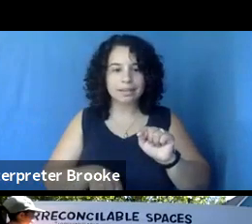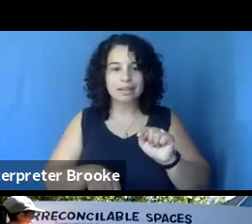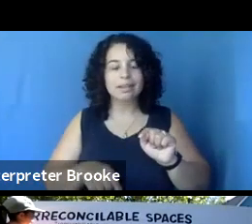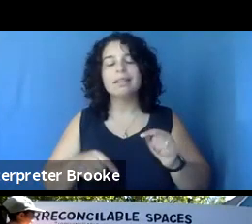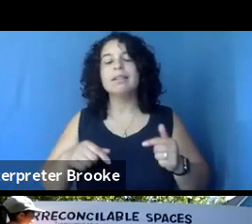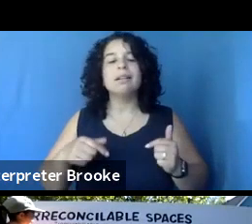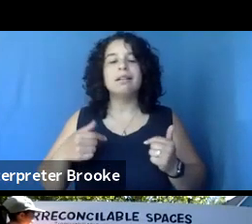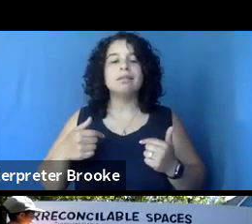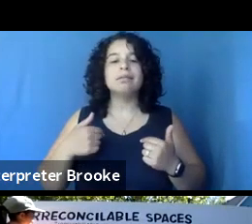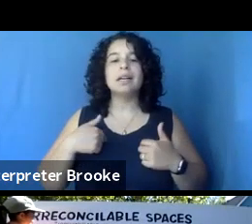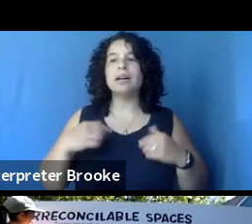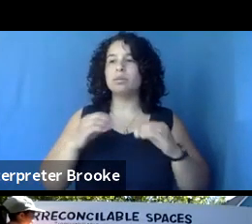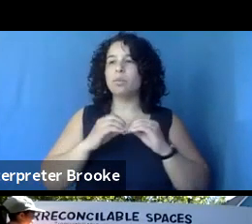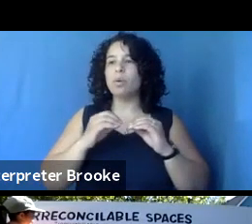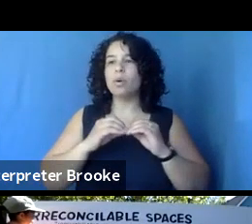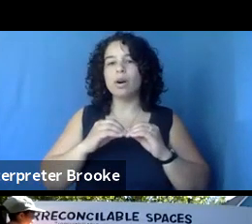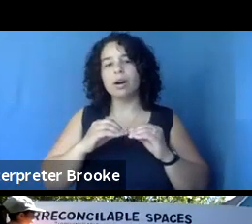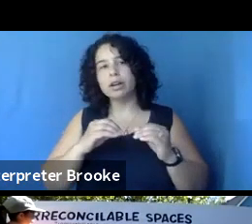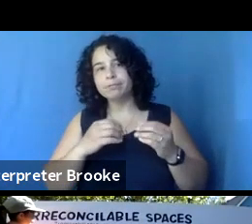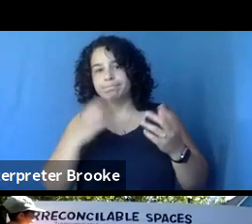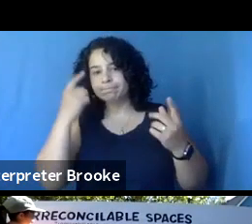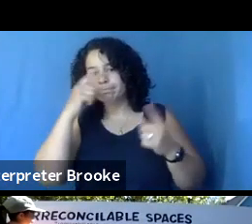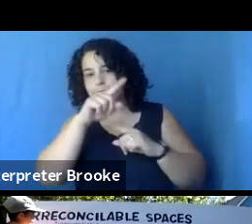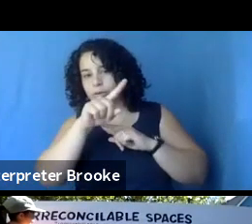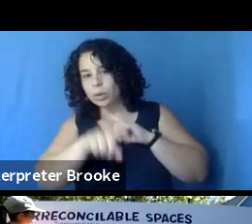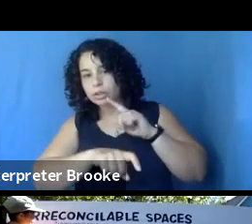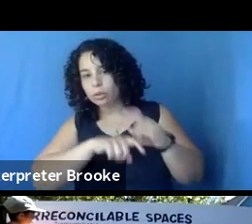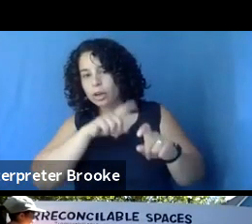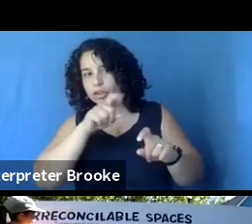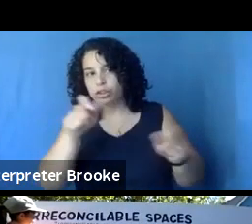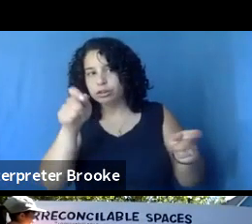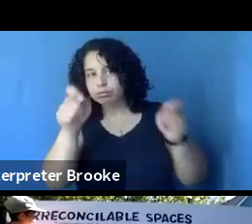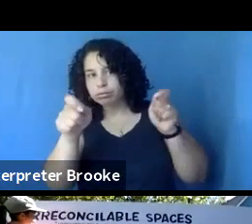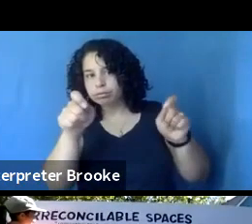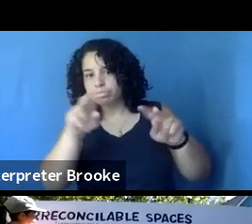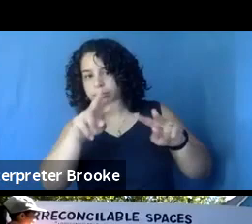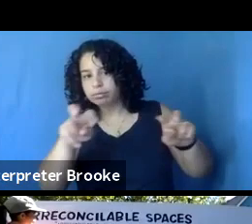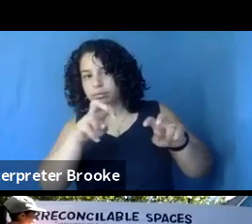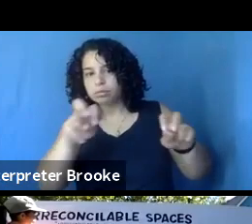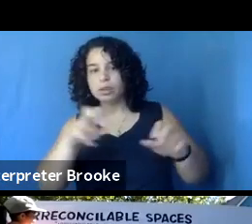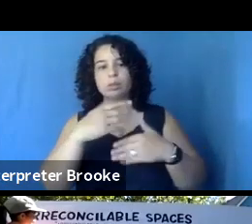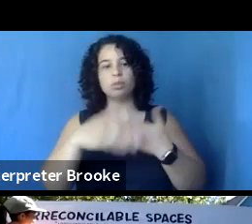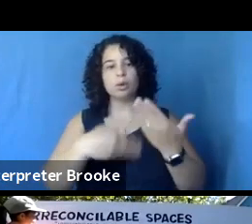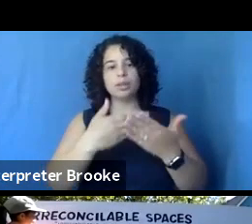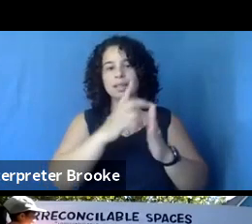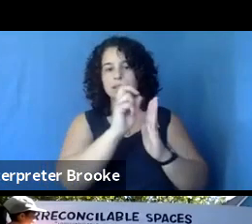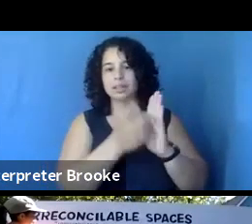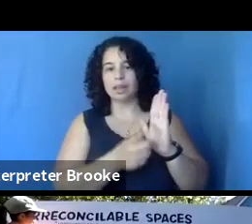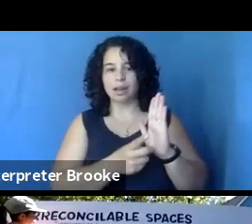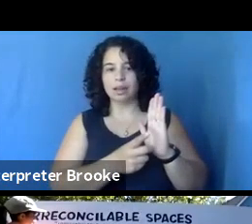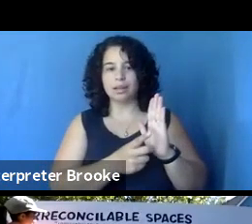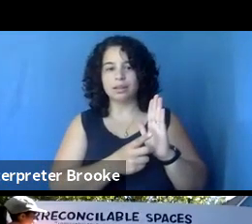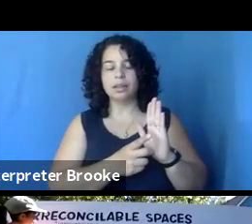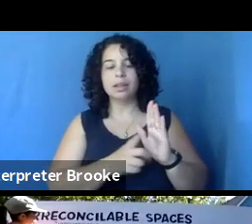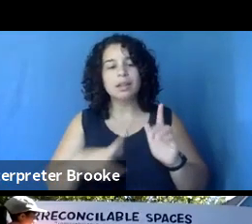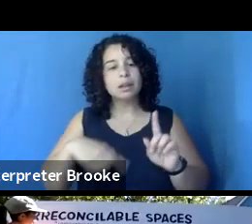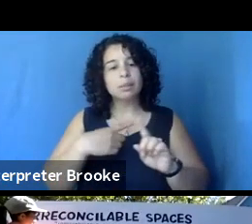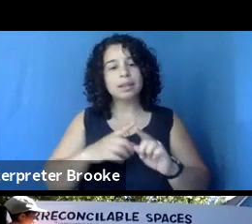of design of process and the ways in which we relate to place,